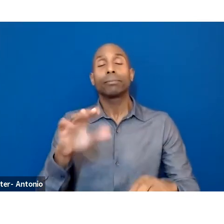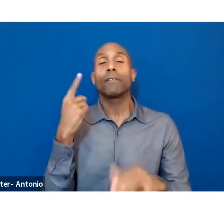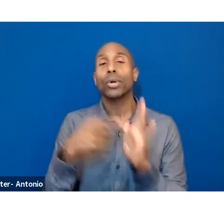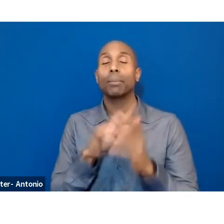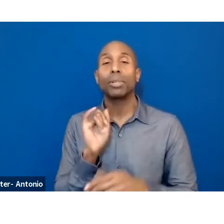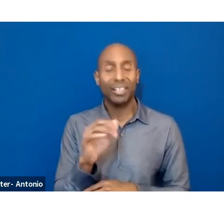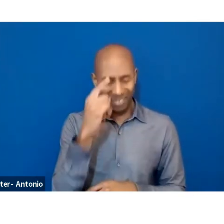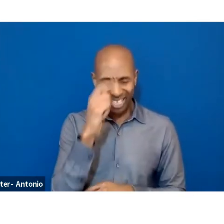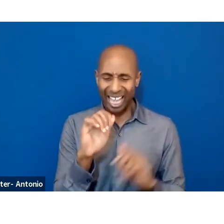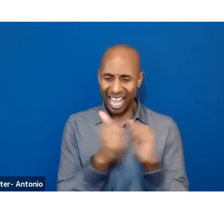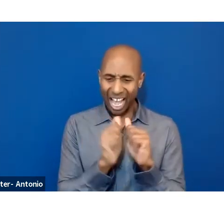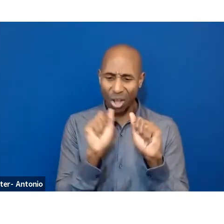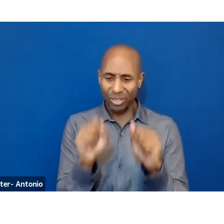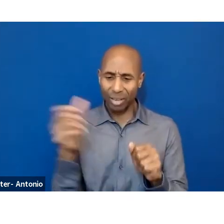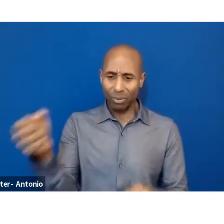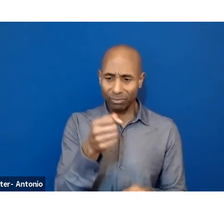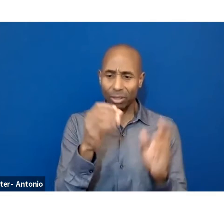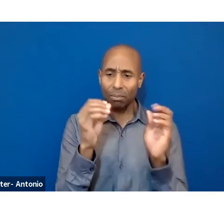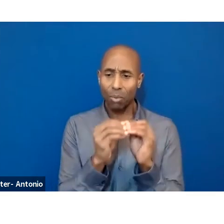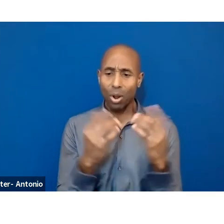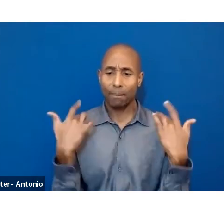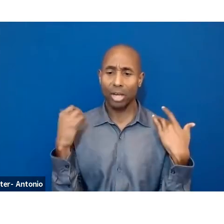that conversation has to also include,